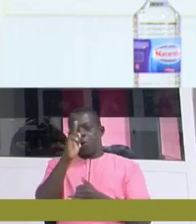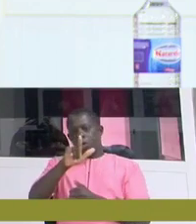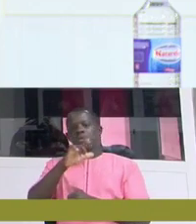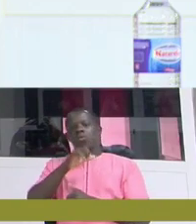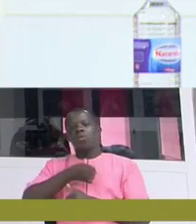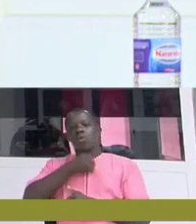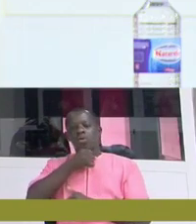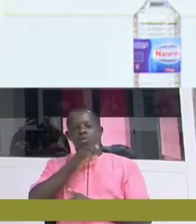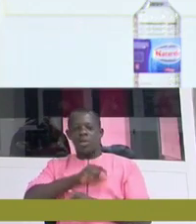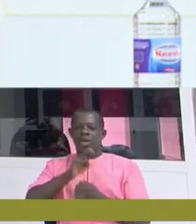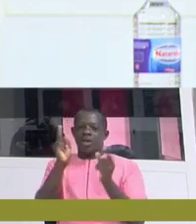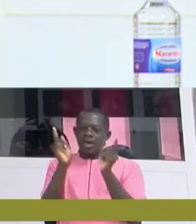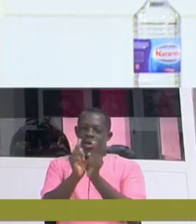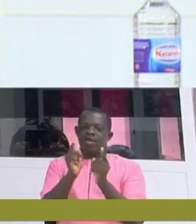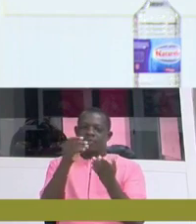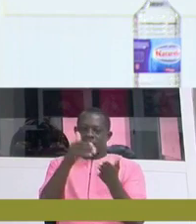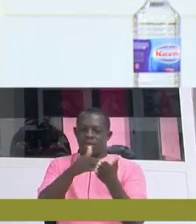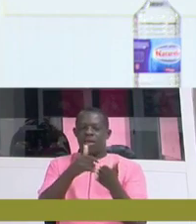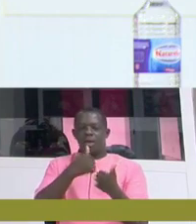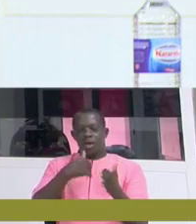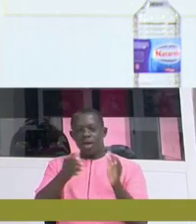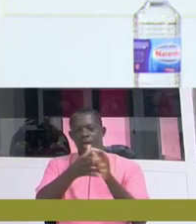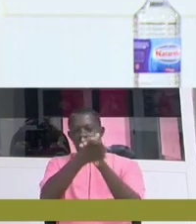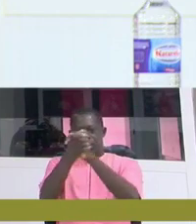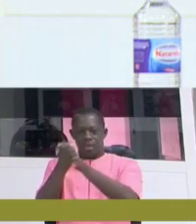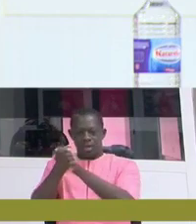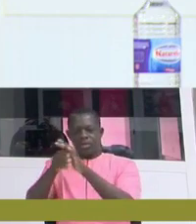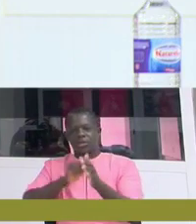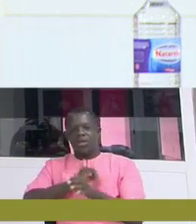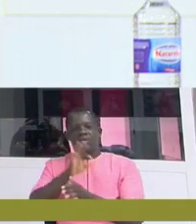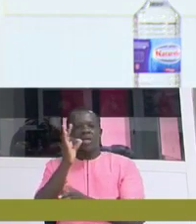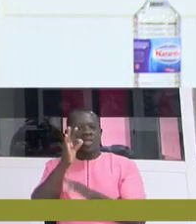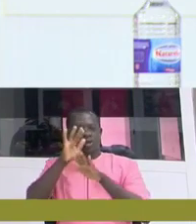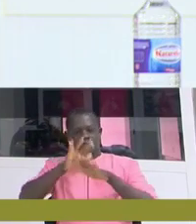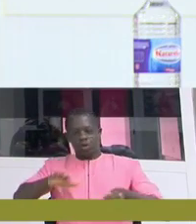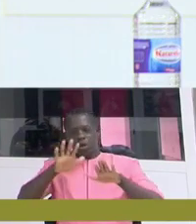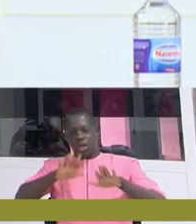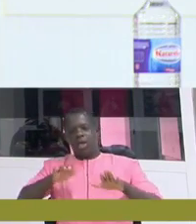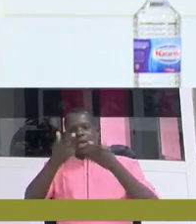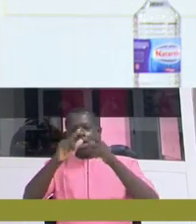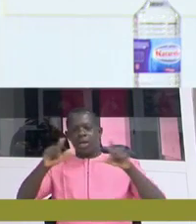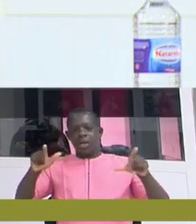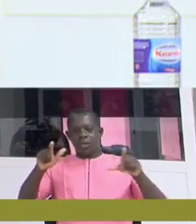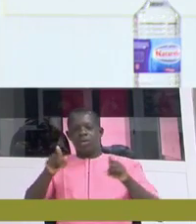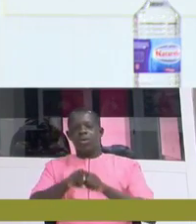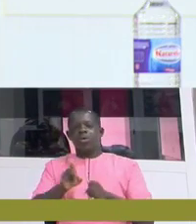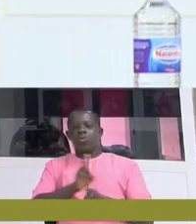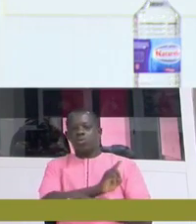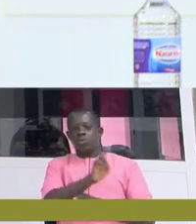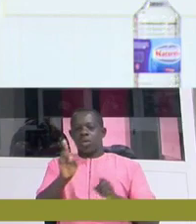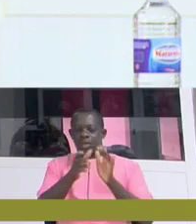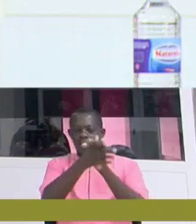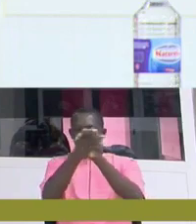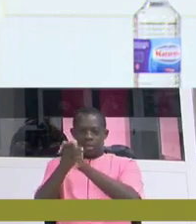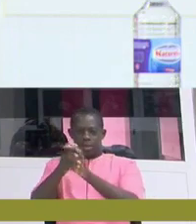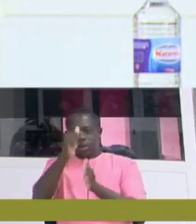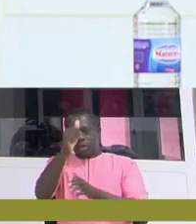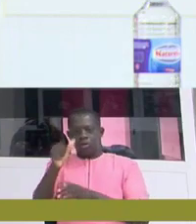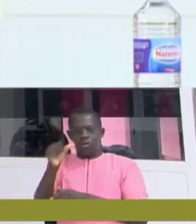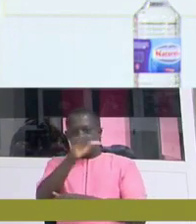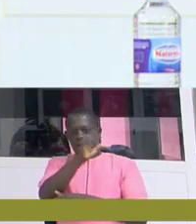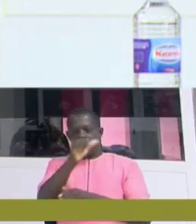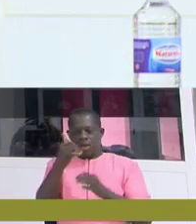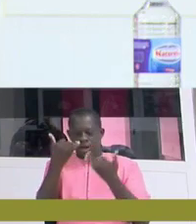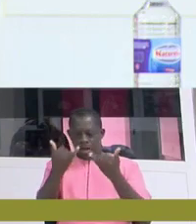returned. I greeted him. He responded back in Jola. We greeted each other